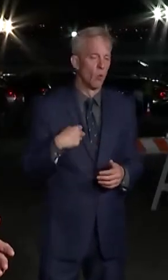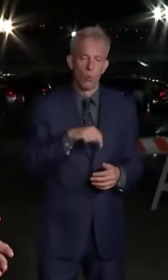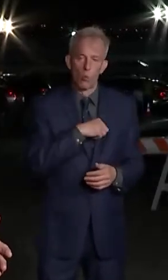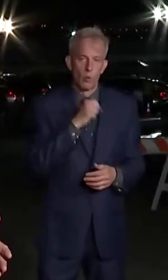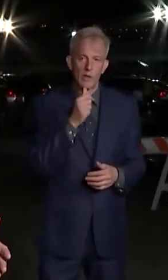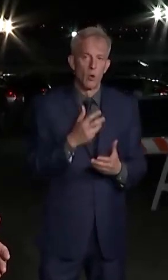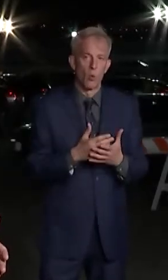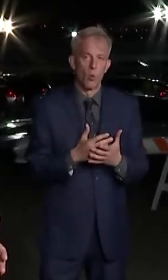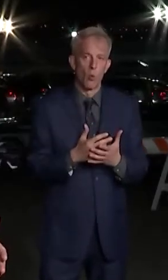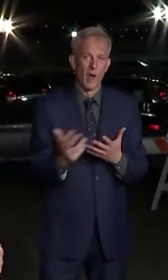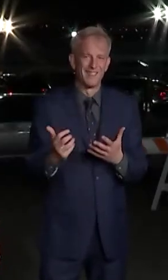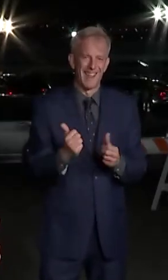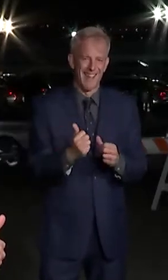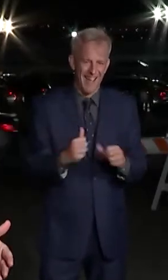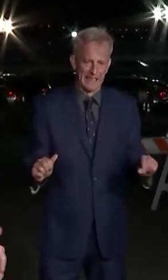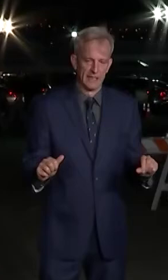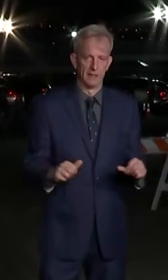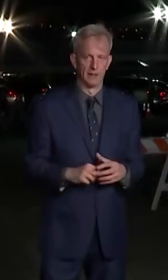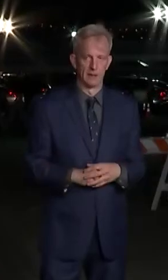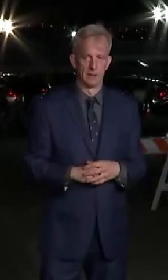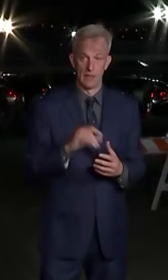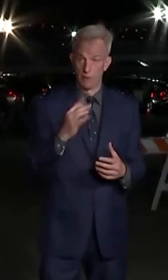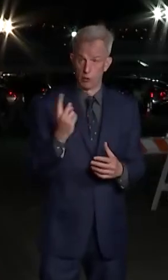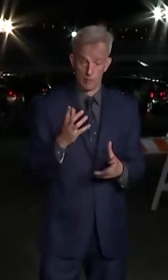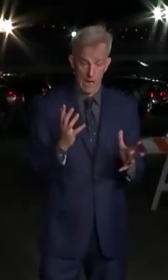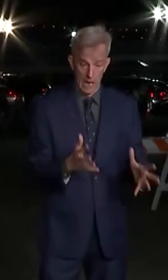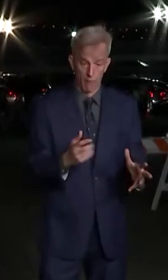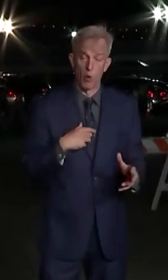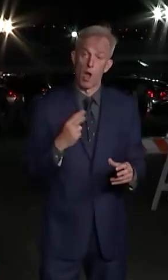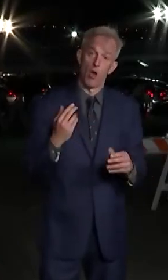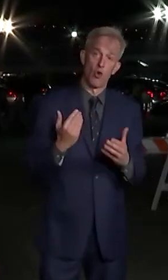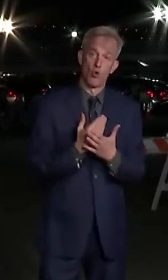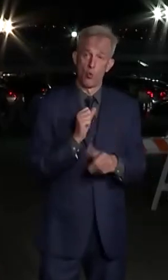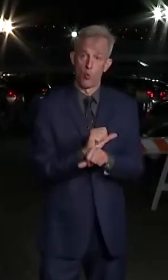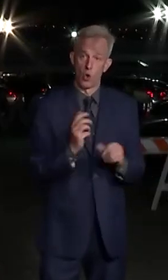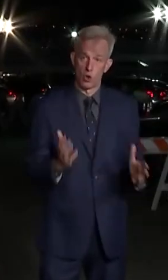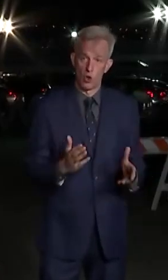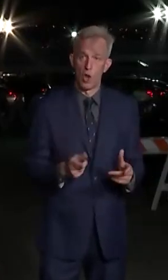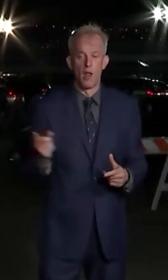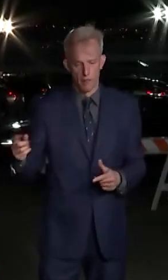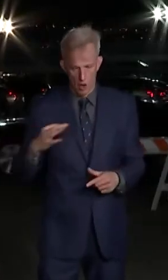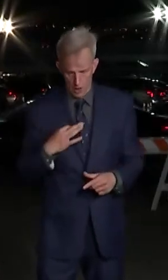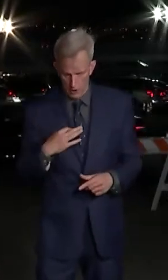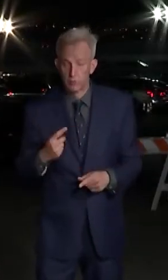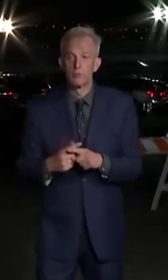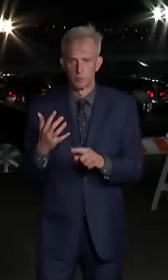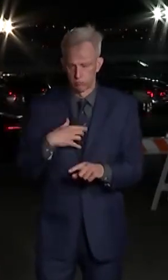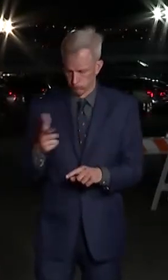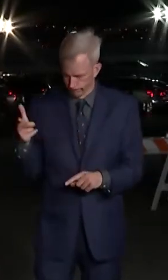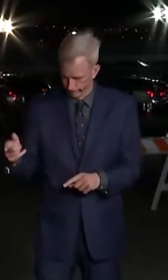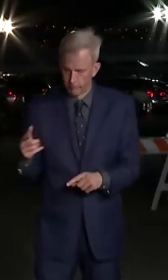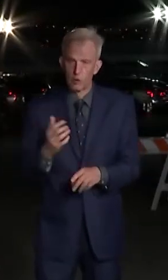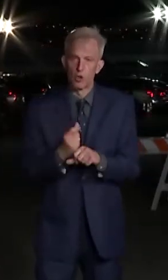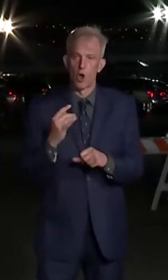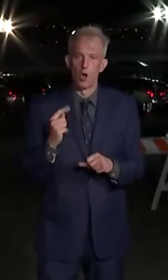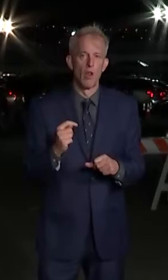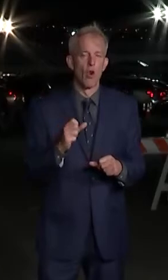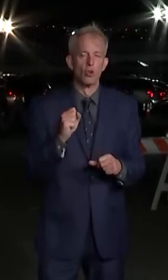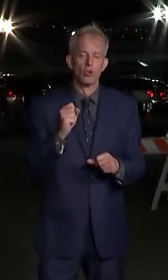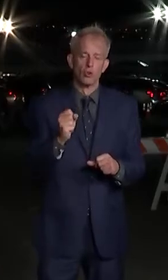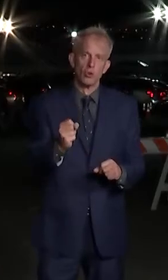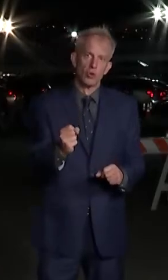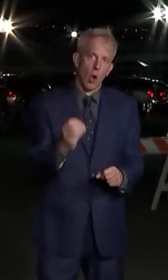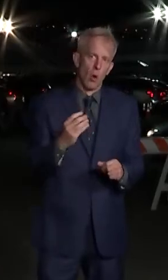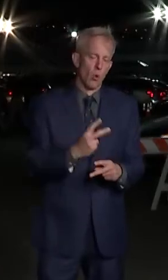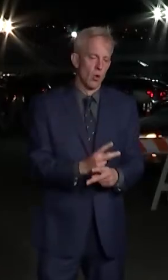any. So if there was something left, we had new workers who were here. They're eligible. They got it. They are so careful to not